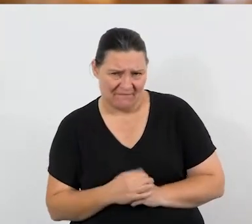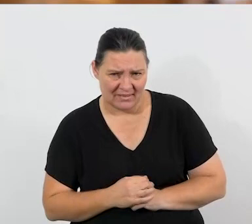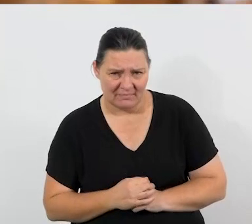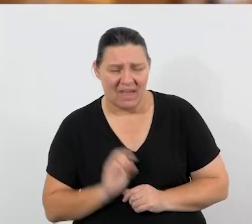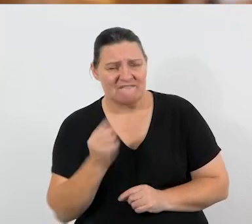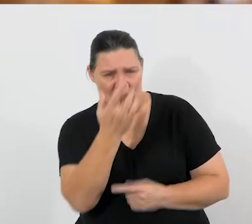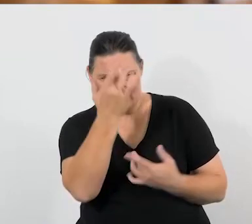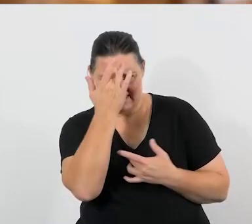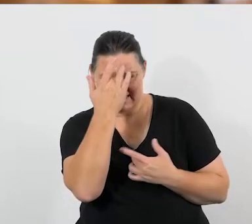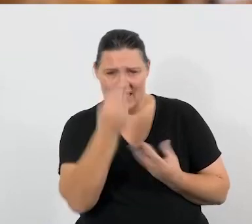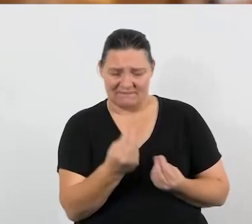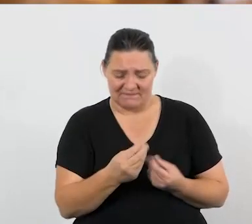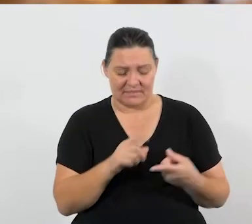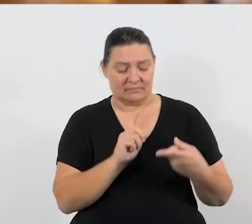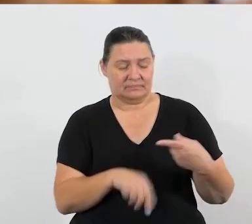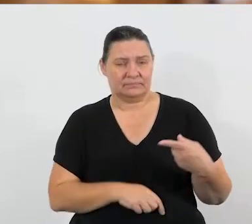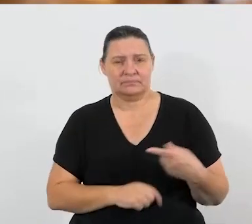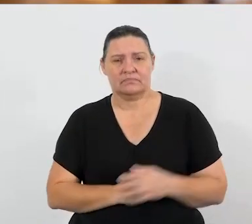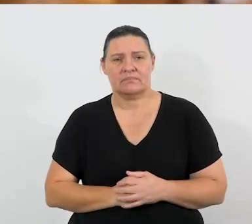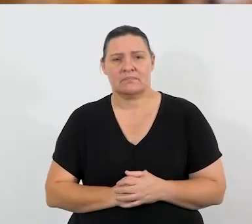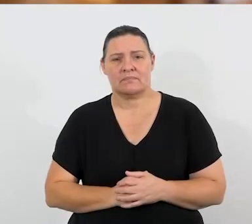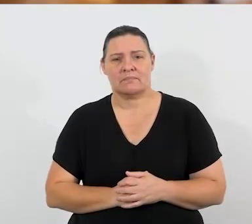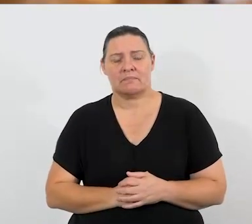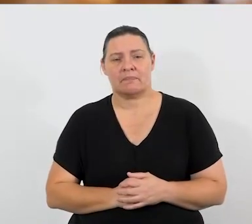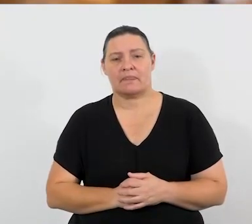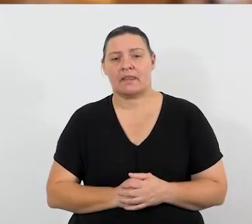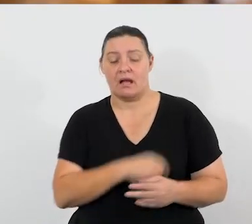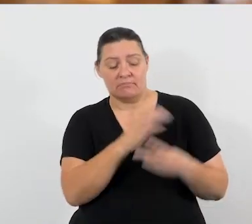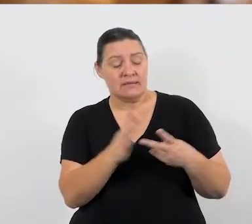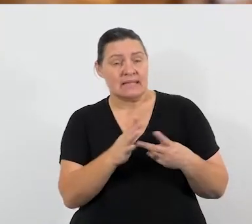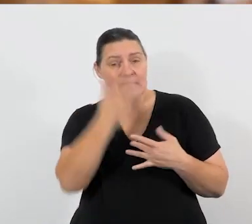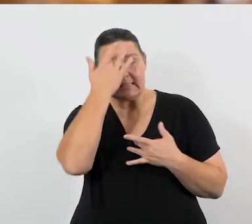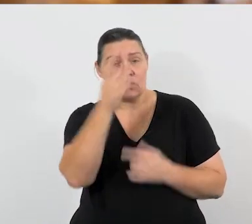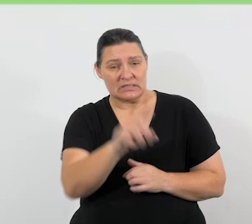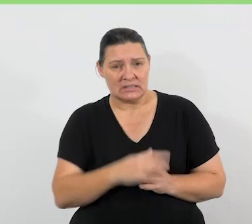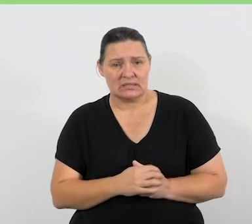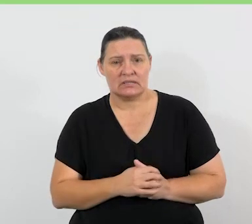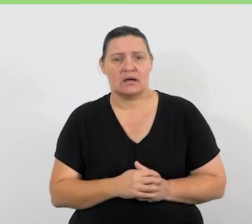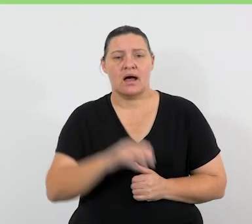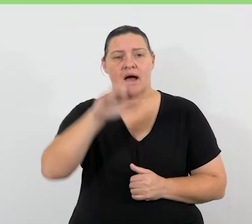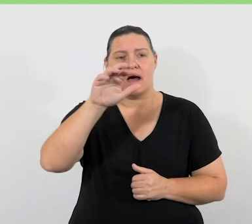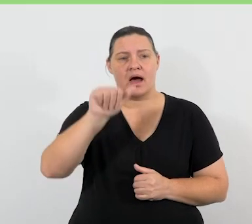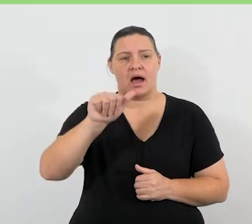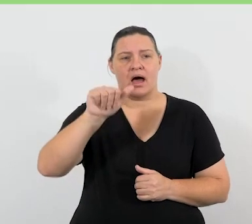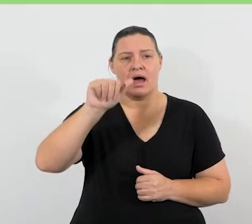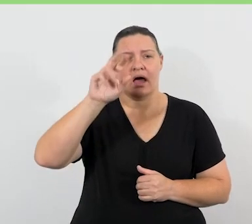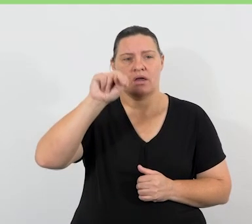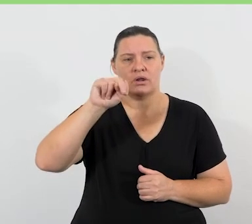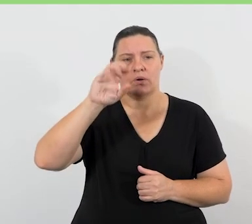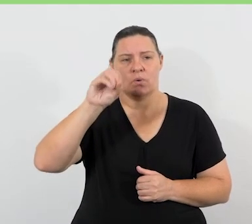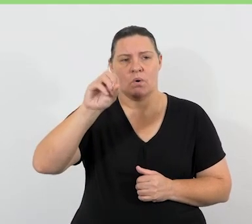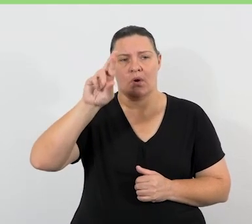first disease that we come across in regards to digestive system. The second one is anorexia